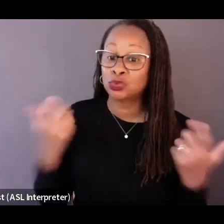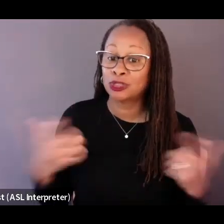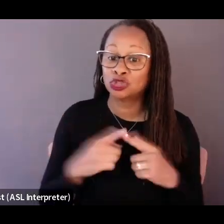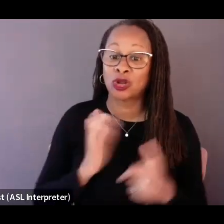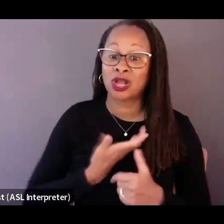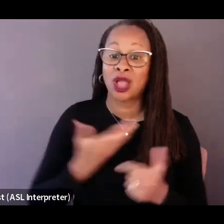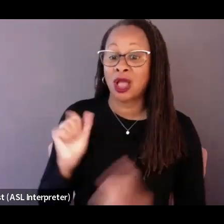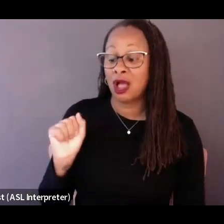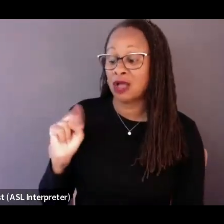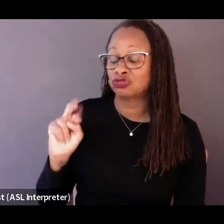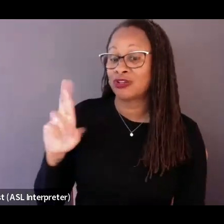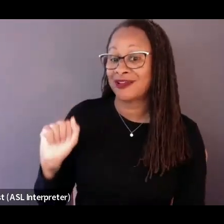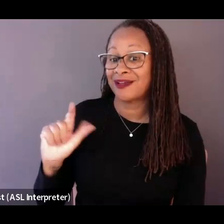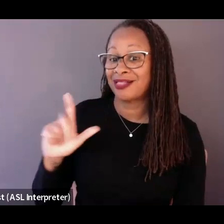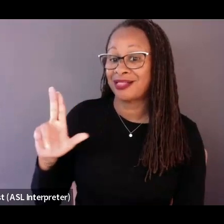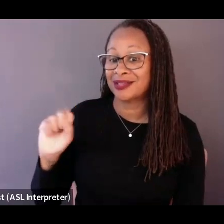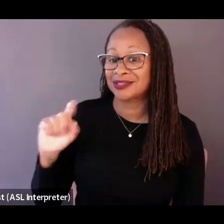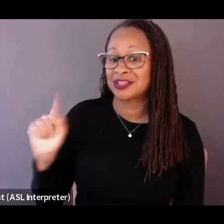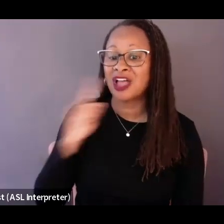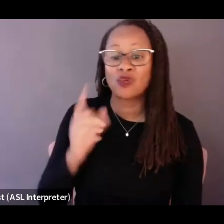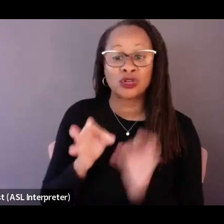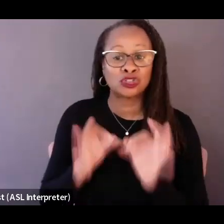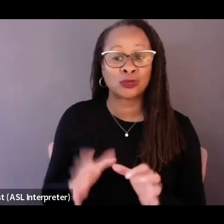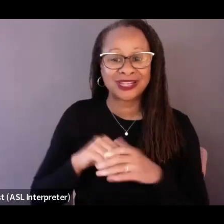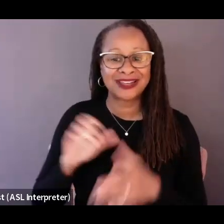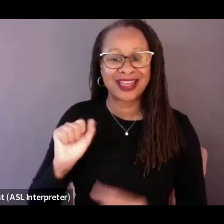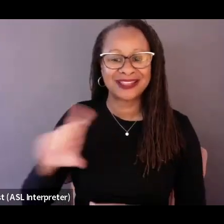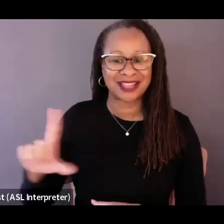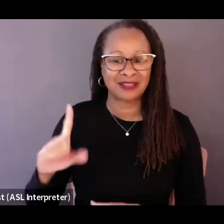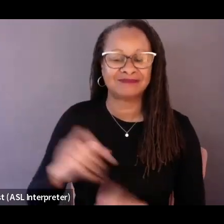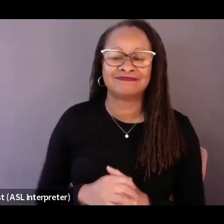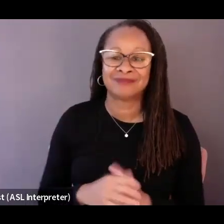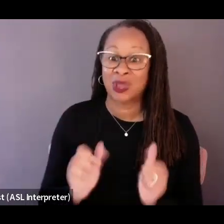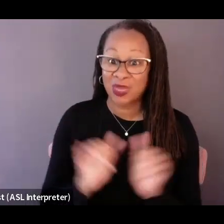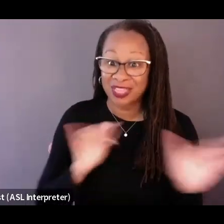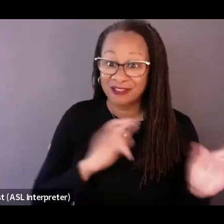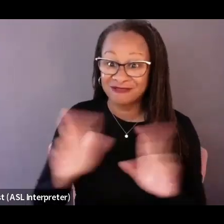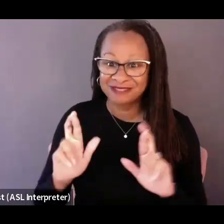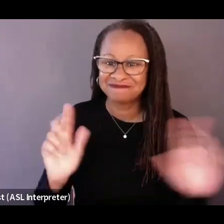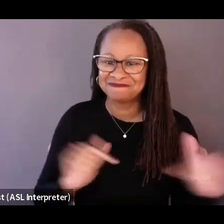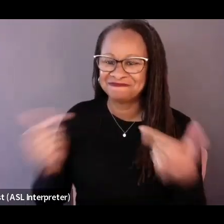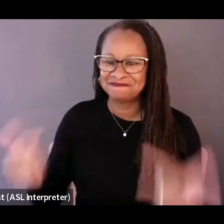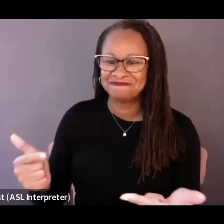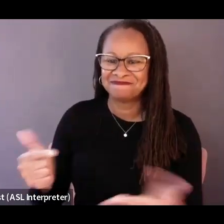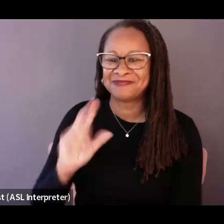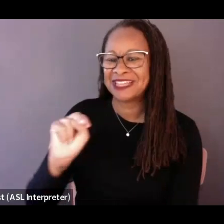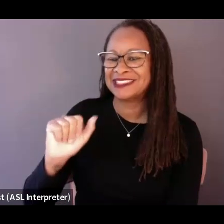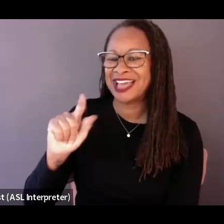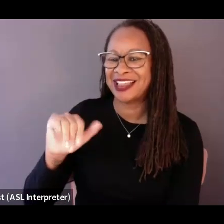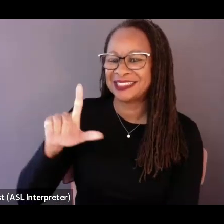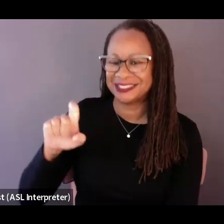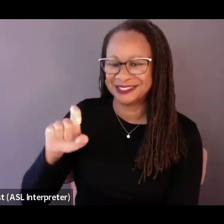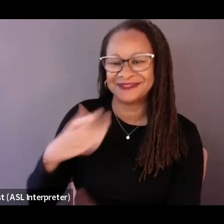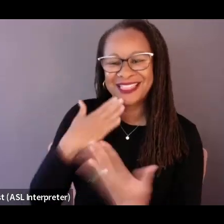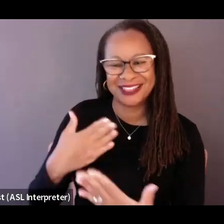to Andrea Lust for ASL interpreting this discussion. And with that, I will pass it on to Natalie.